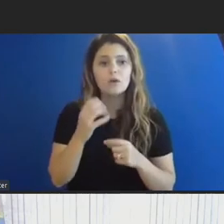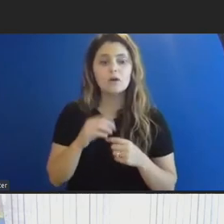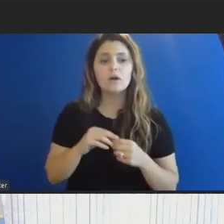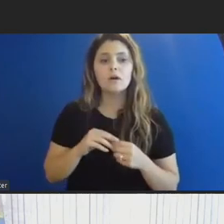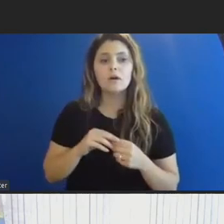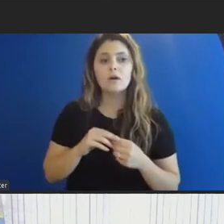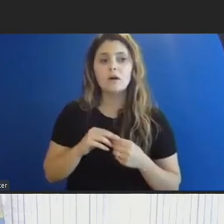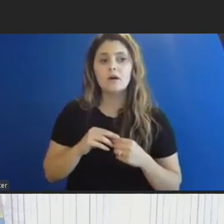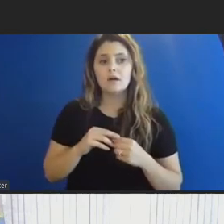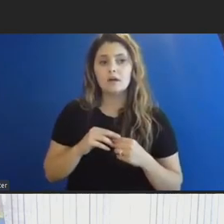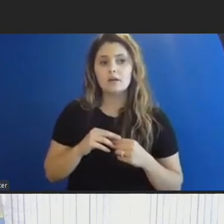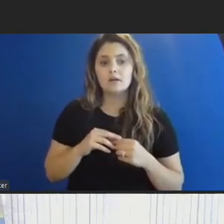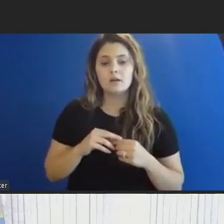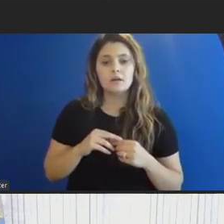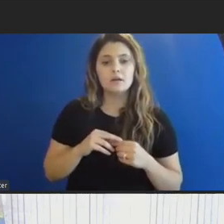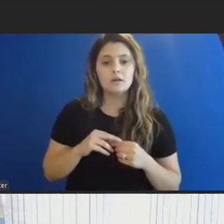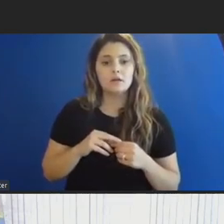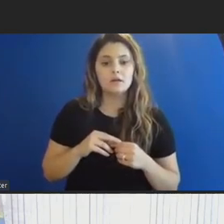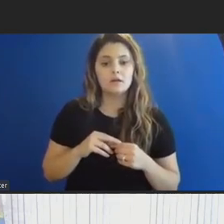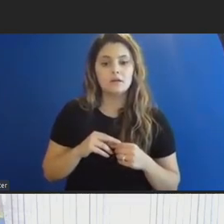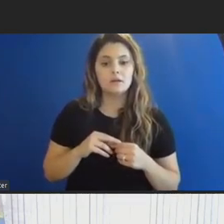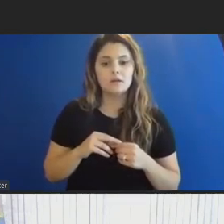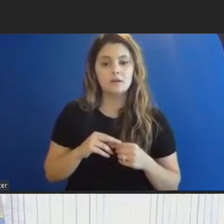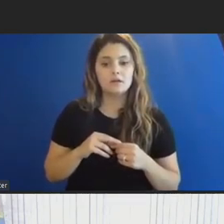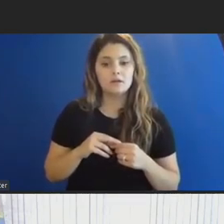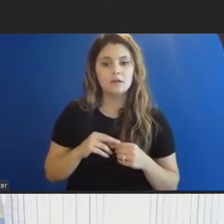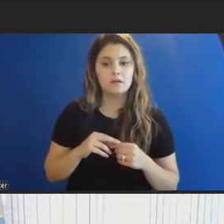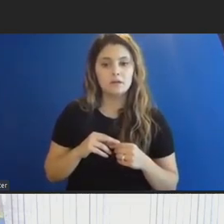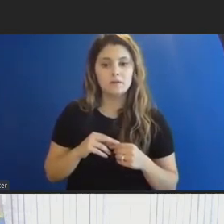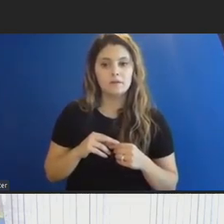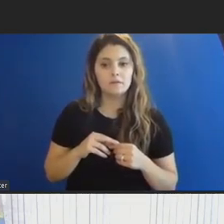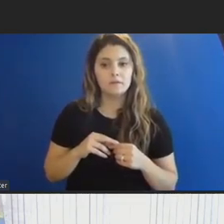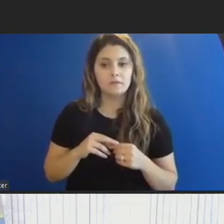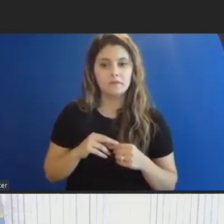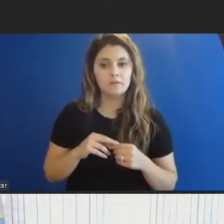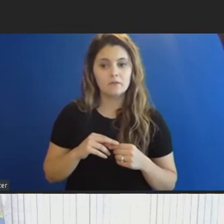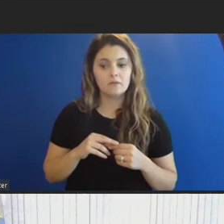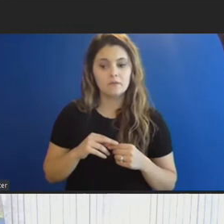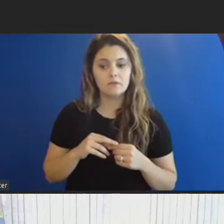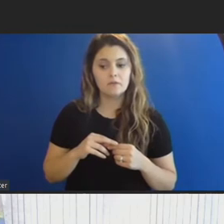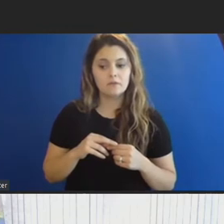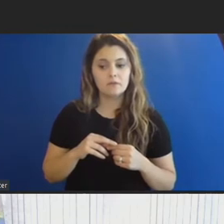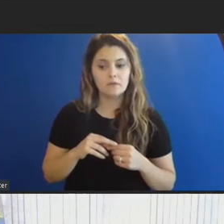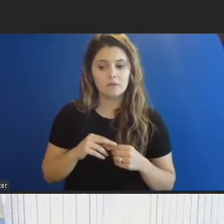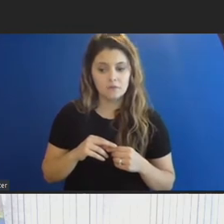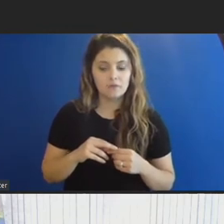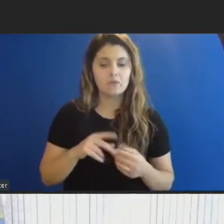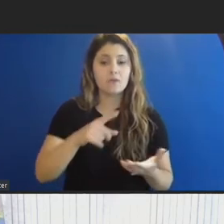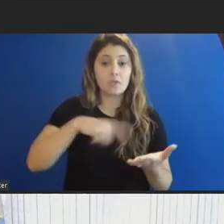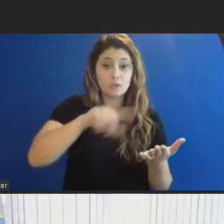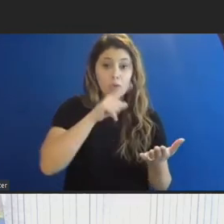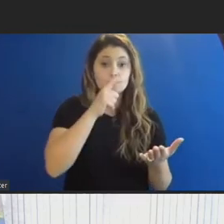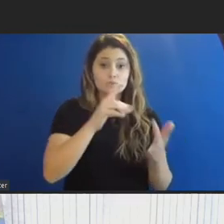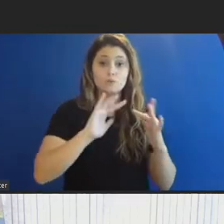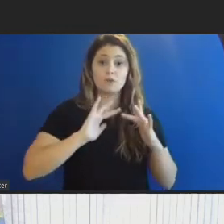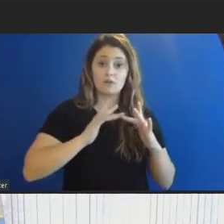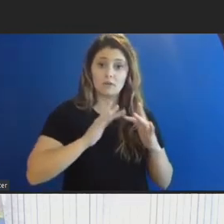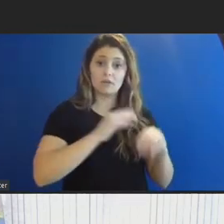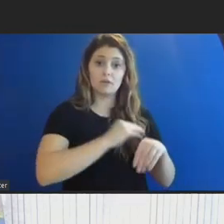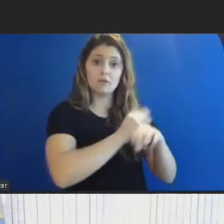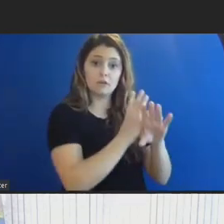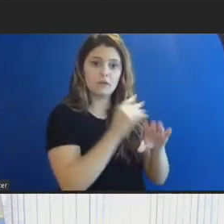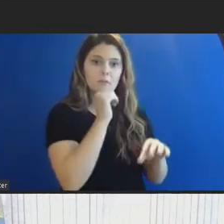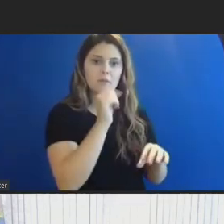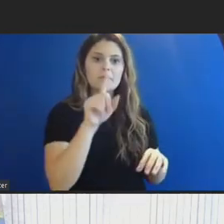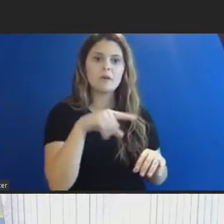letting y'all know the fortunate for some of those people that actually take the decision of going virtually. Maybe it's not only the